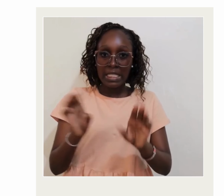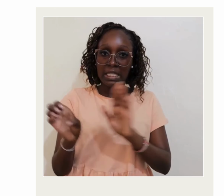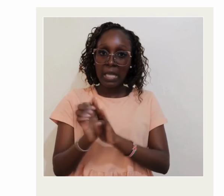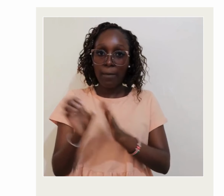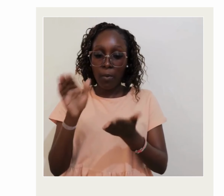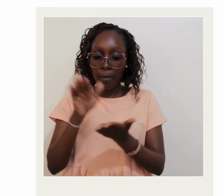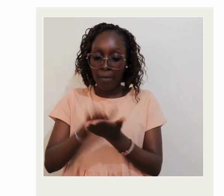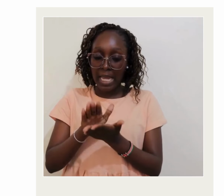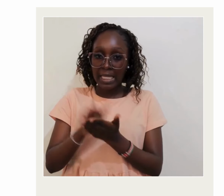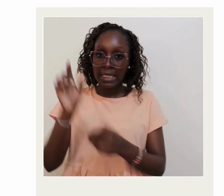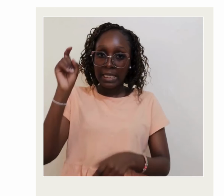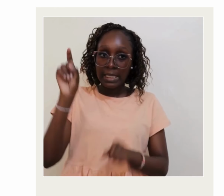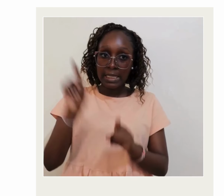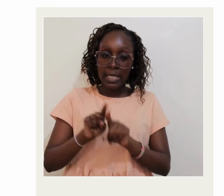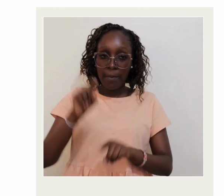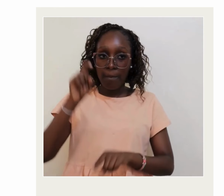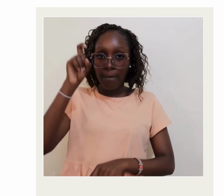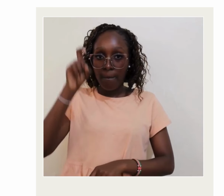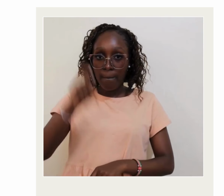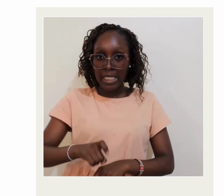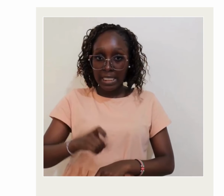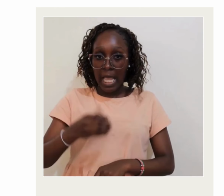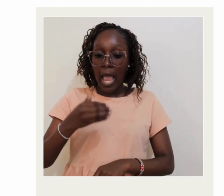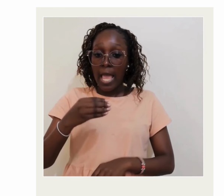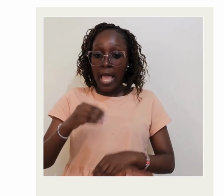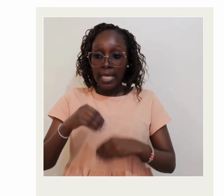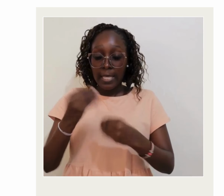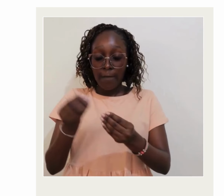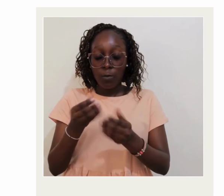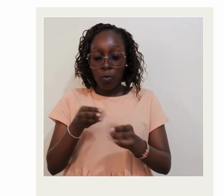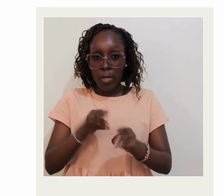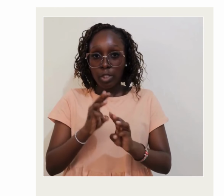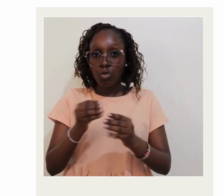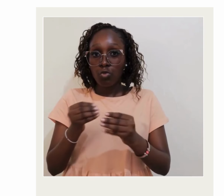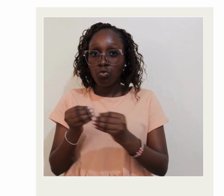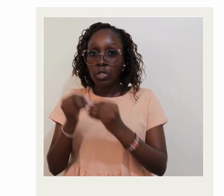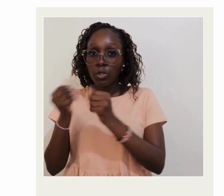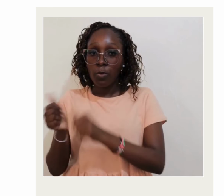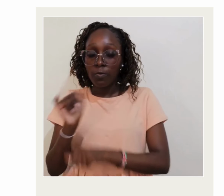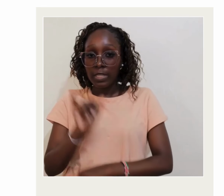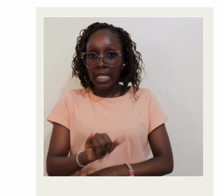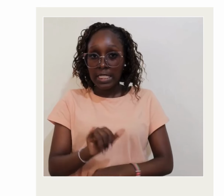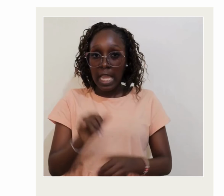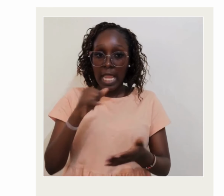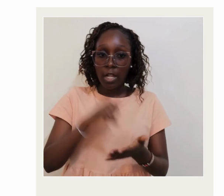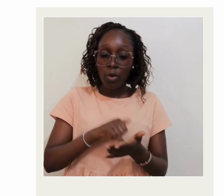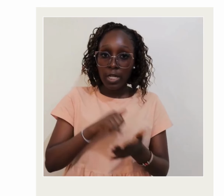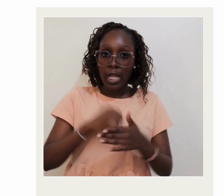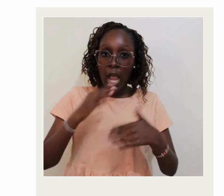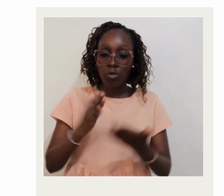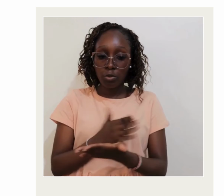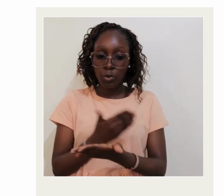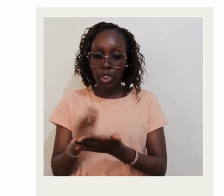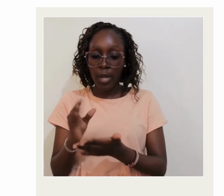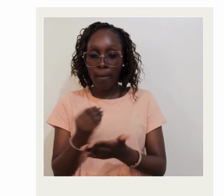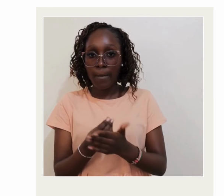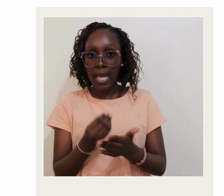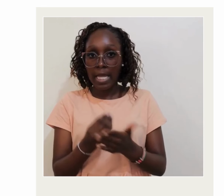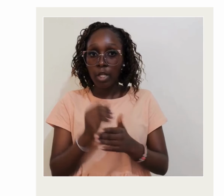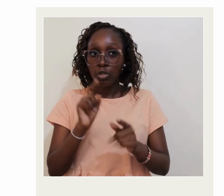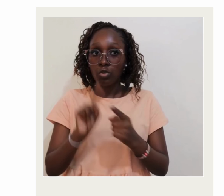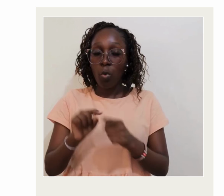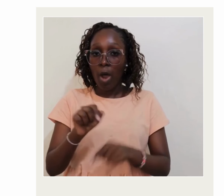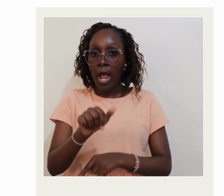financial management via bank account. It must also provide for amendment and dissolution